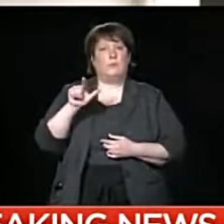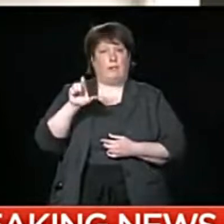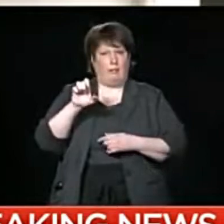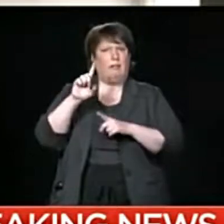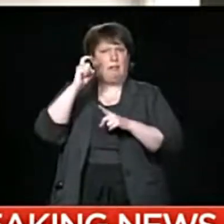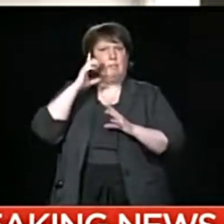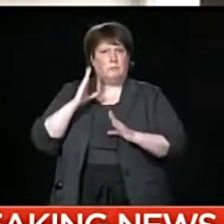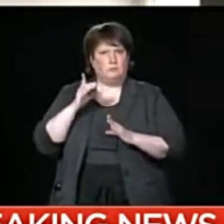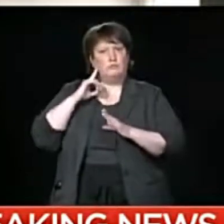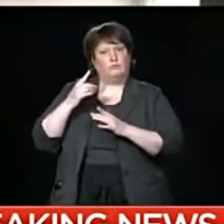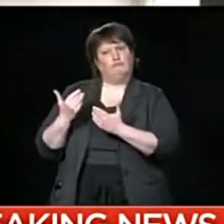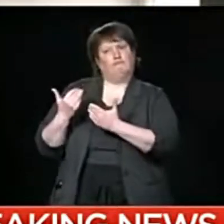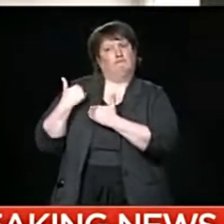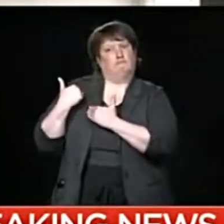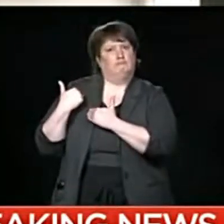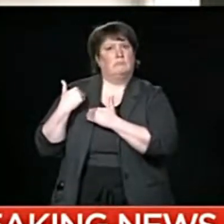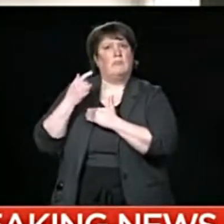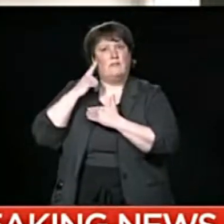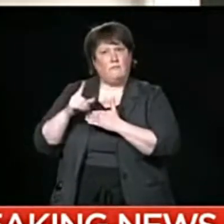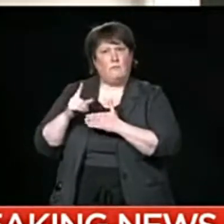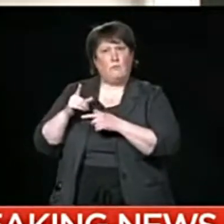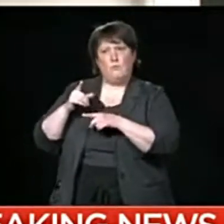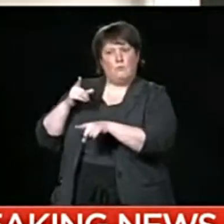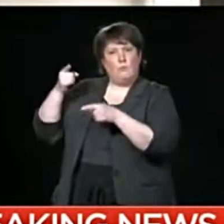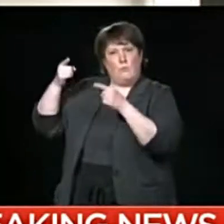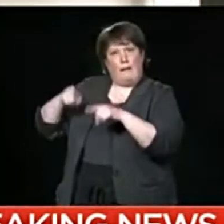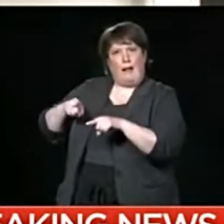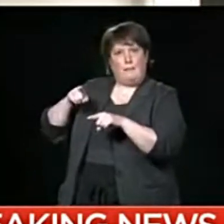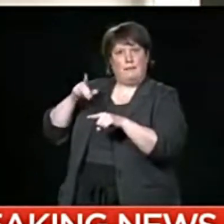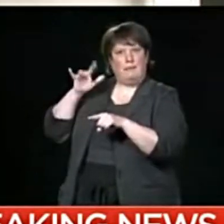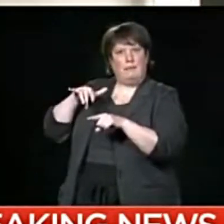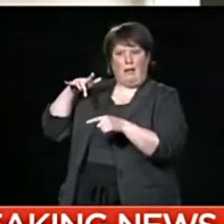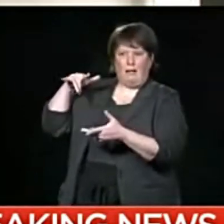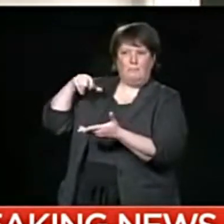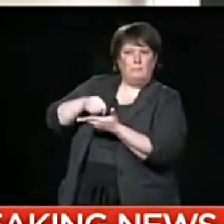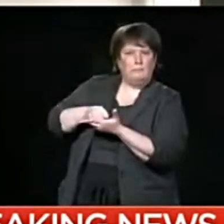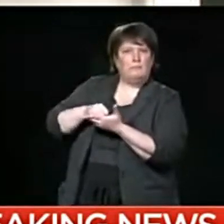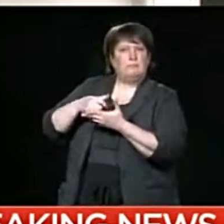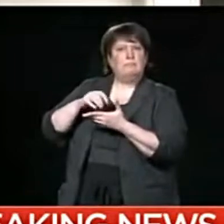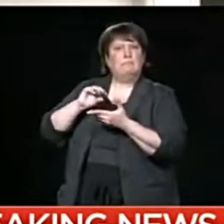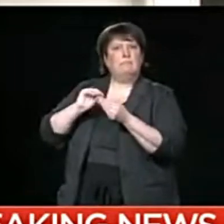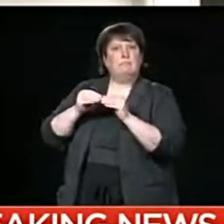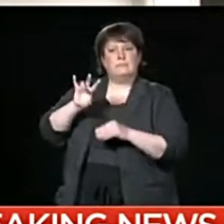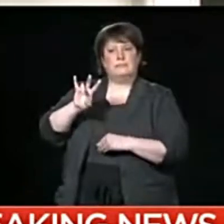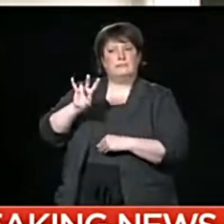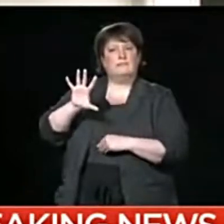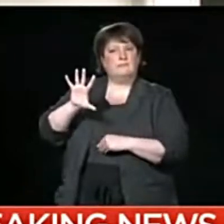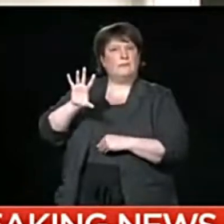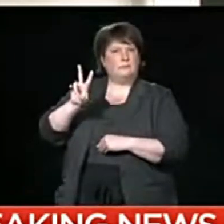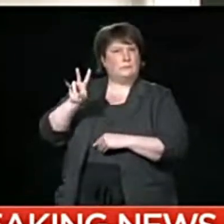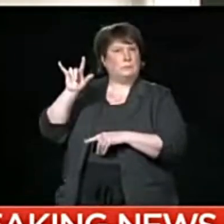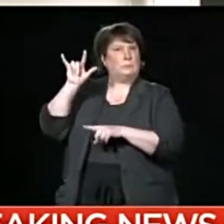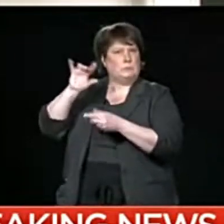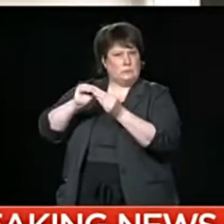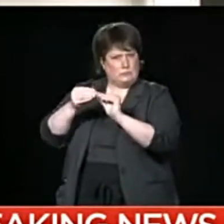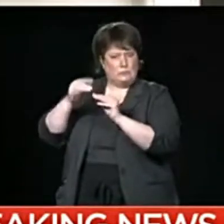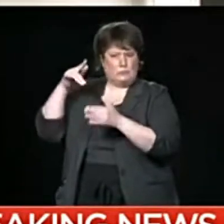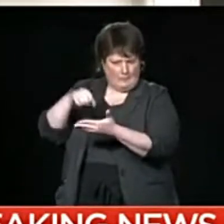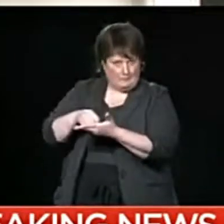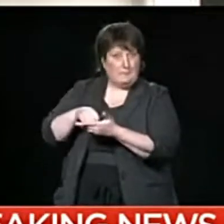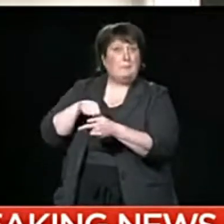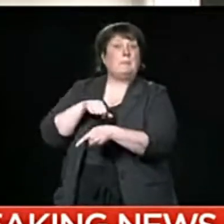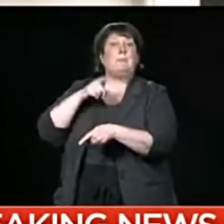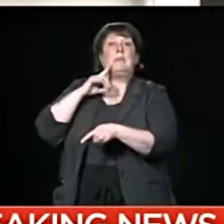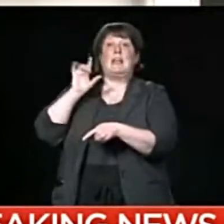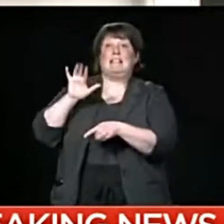Canada's ongoing response to the downing of Flight 752. With his decades of extraordinary service to